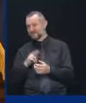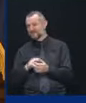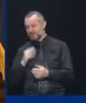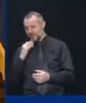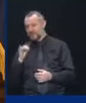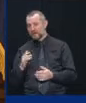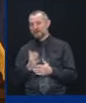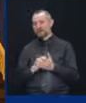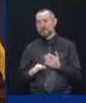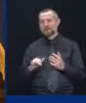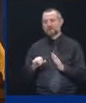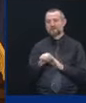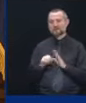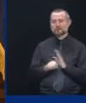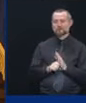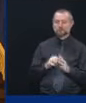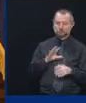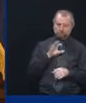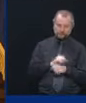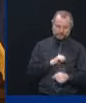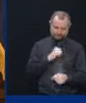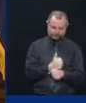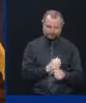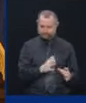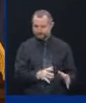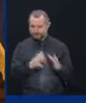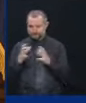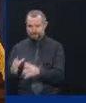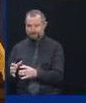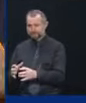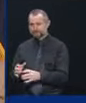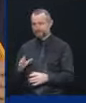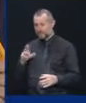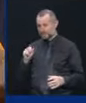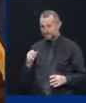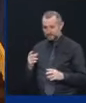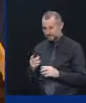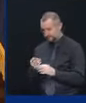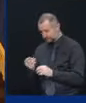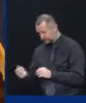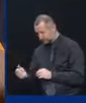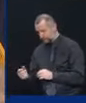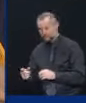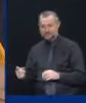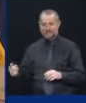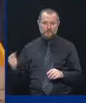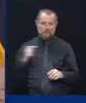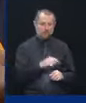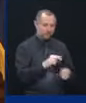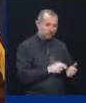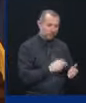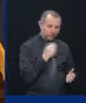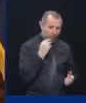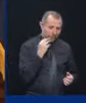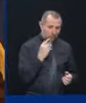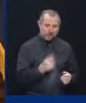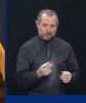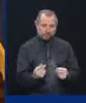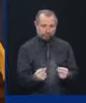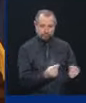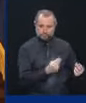allocation. So CVS gets an allocation to do nursing homes and nursing home staff.